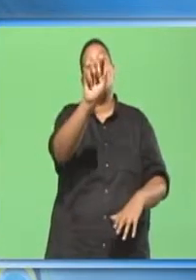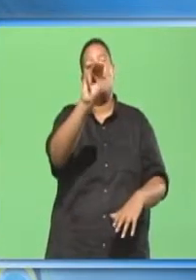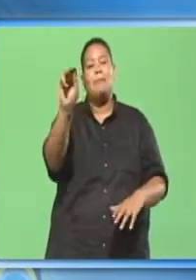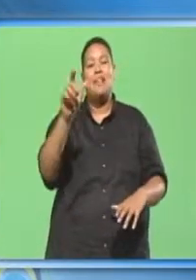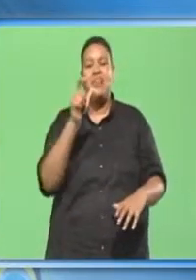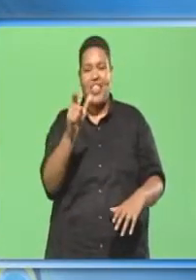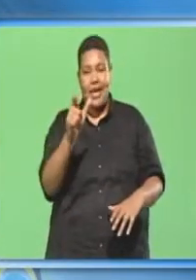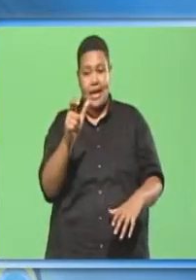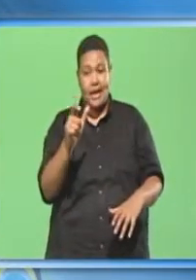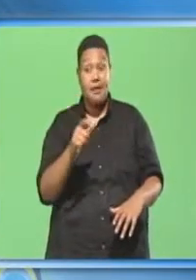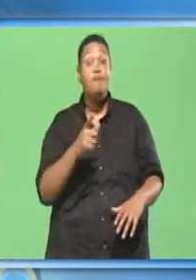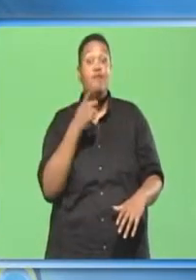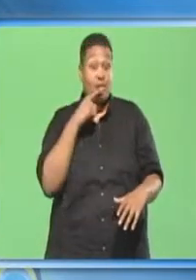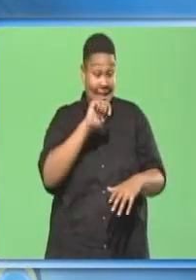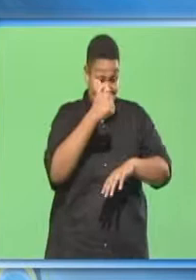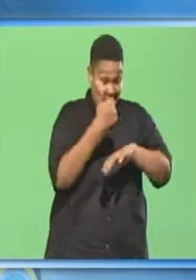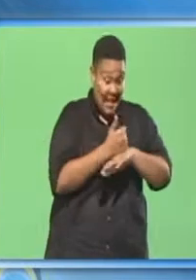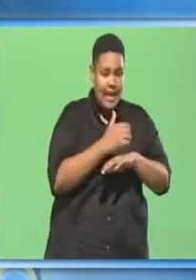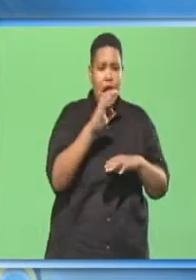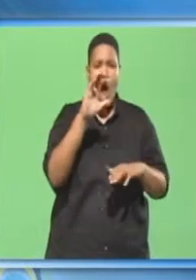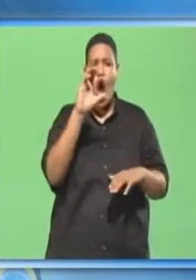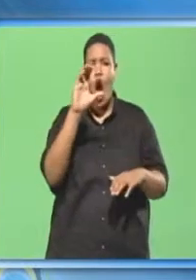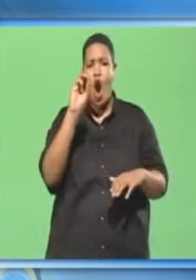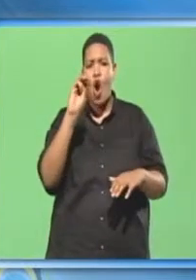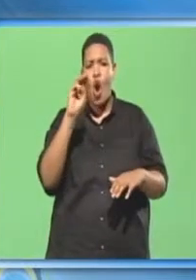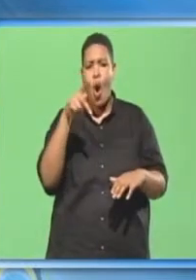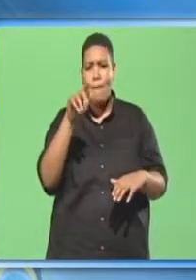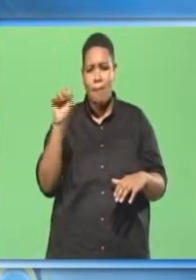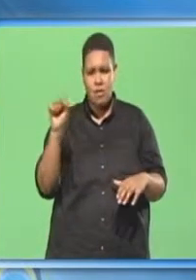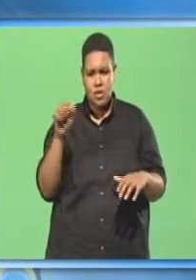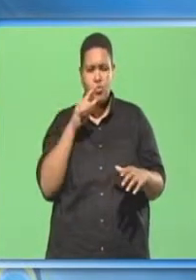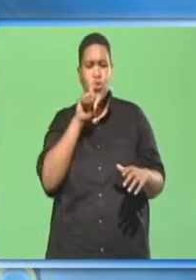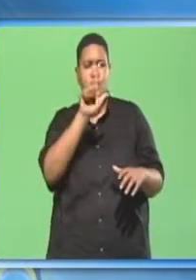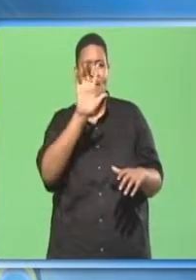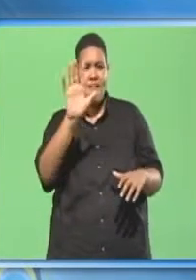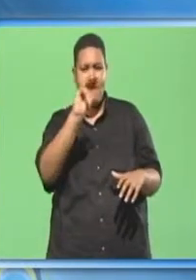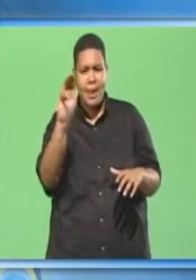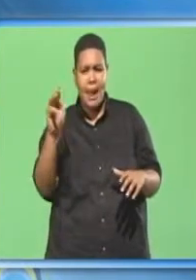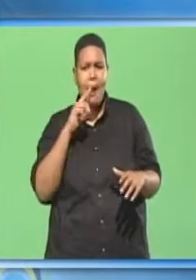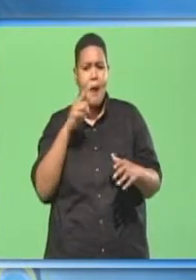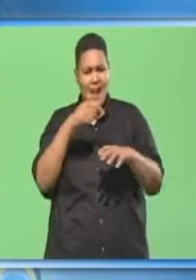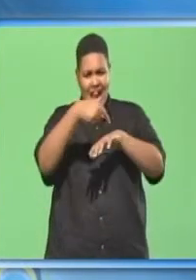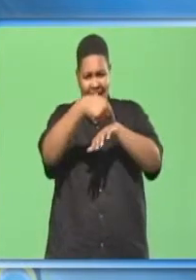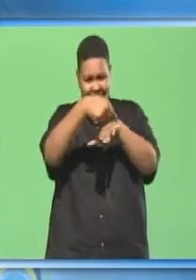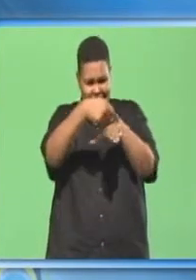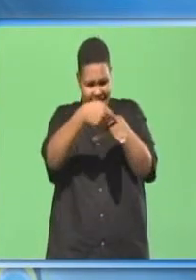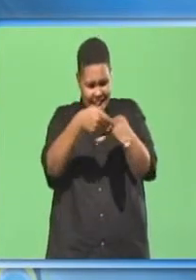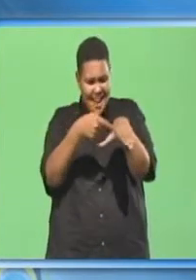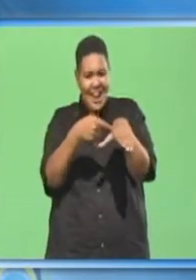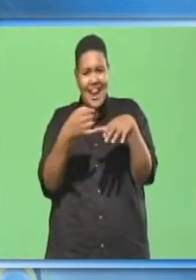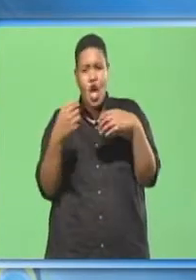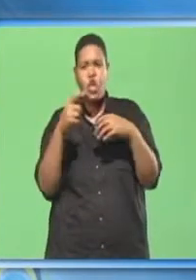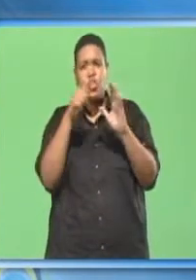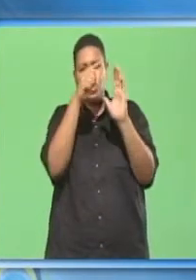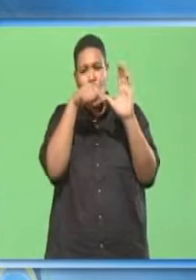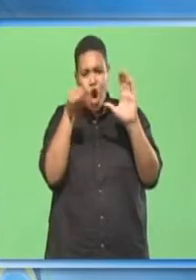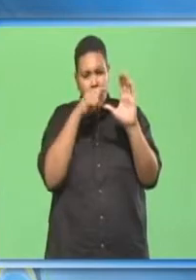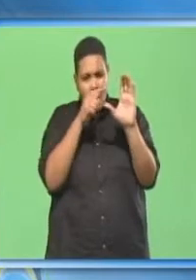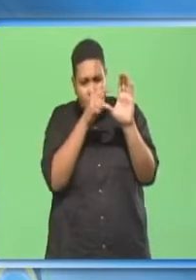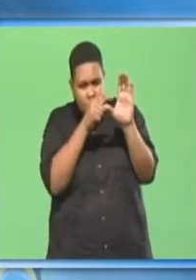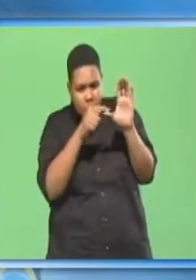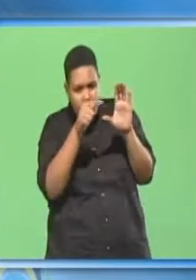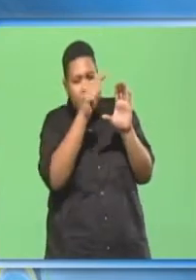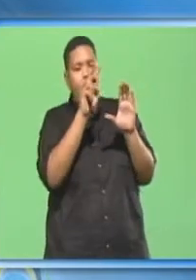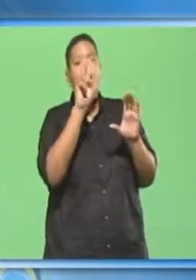thick. Set a compass 25 mm and mark out the arc on the 2 front edges. Use a